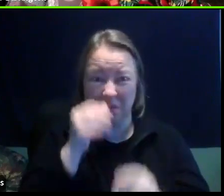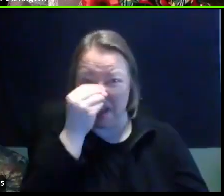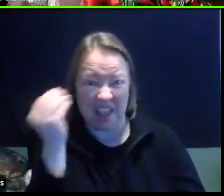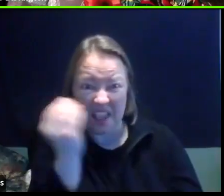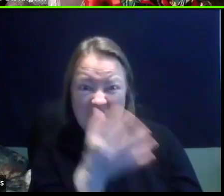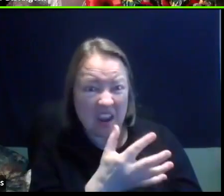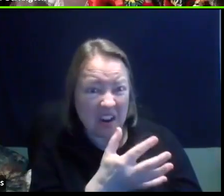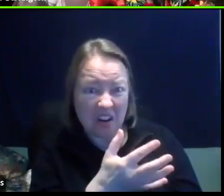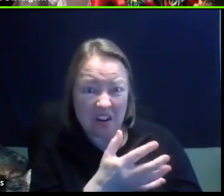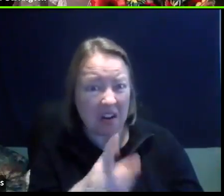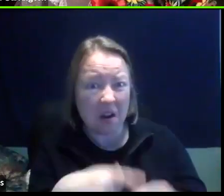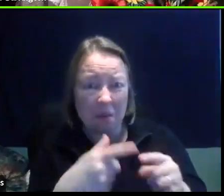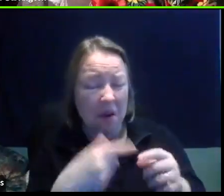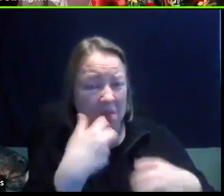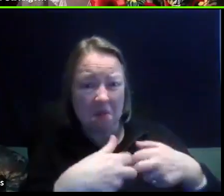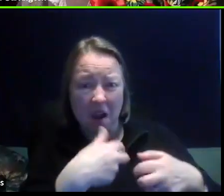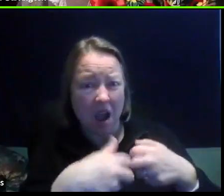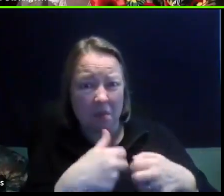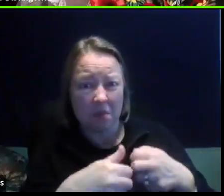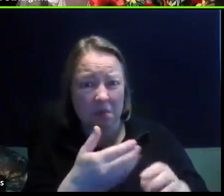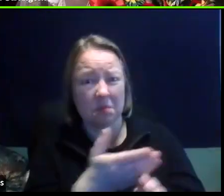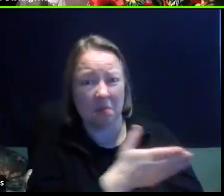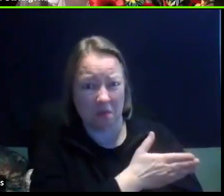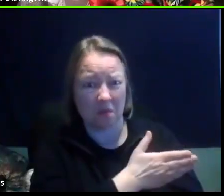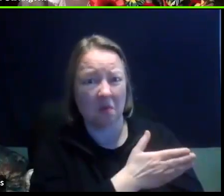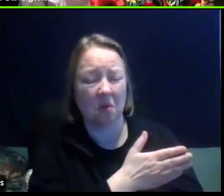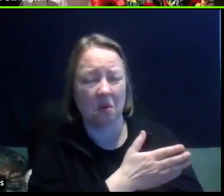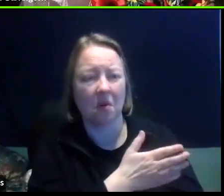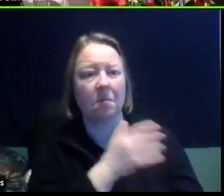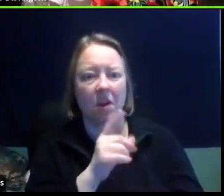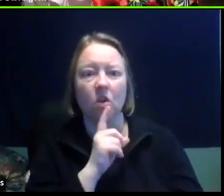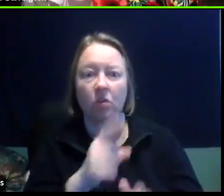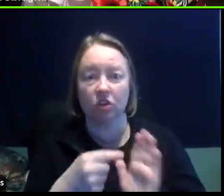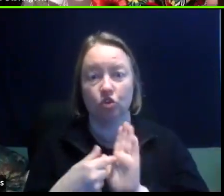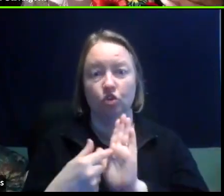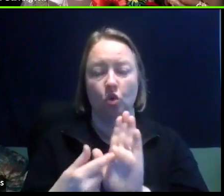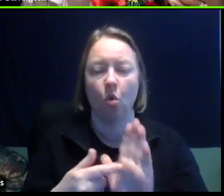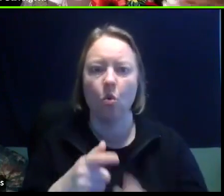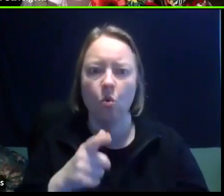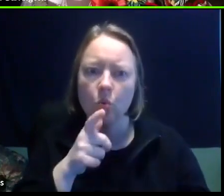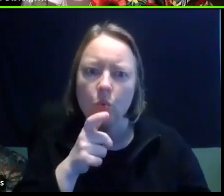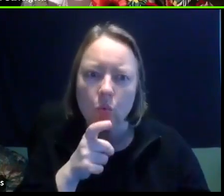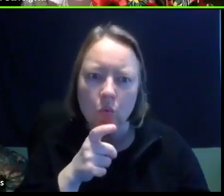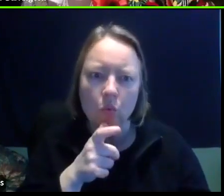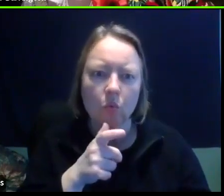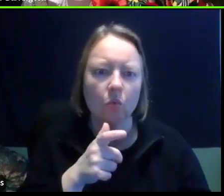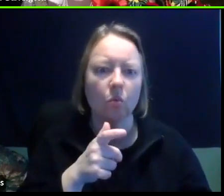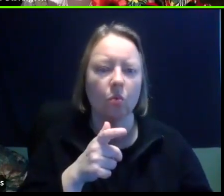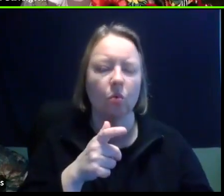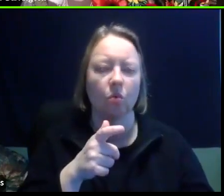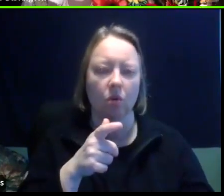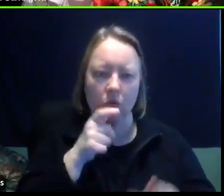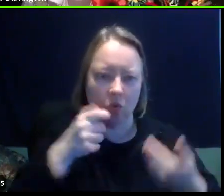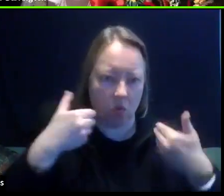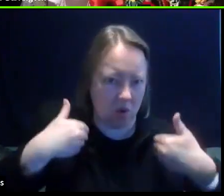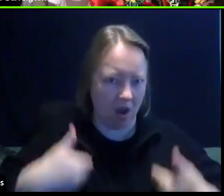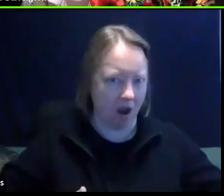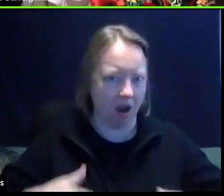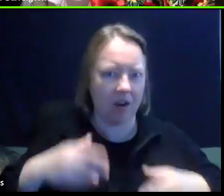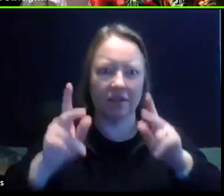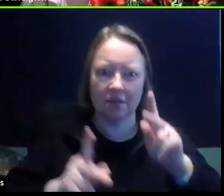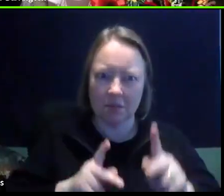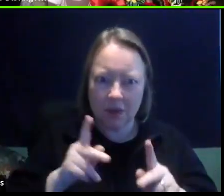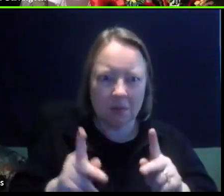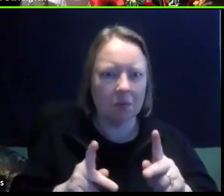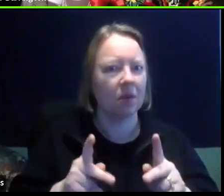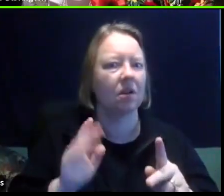to the pandemic. And it really revealed who and what we were as a people, as a